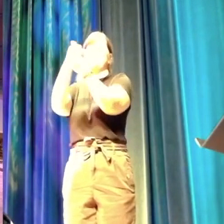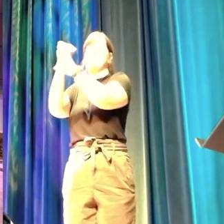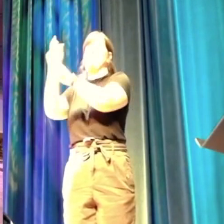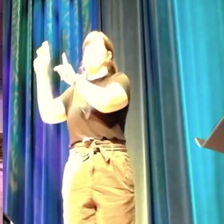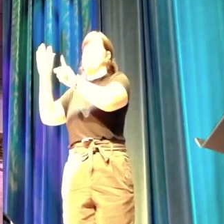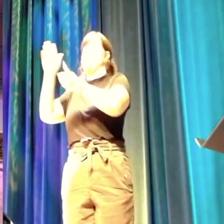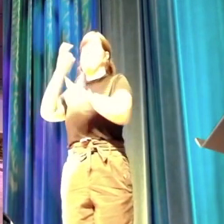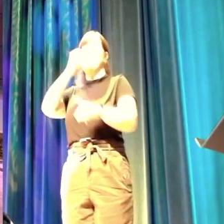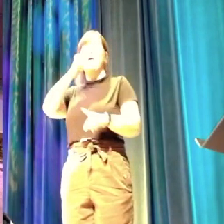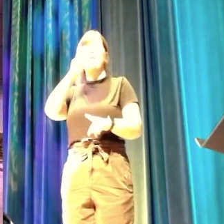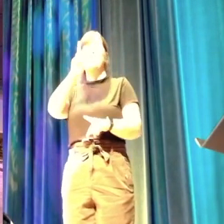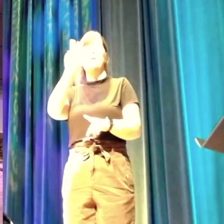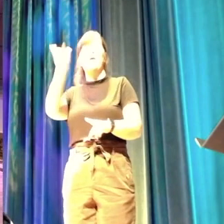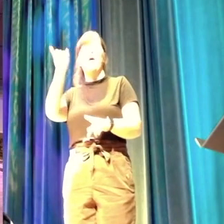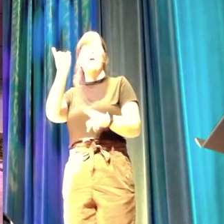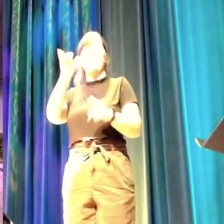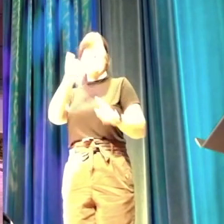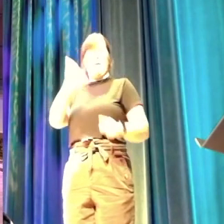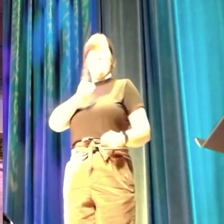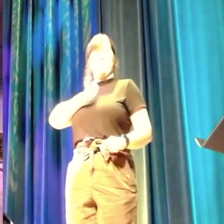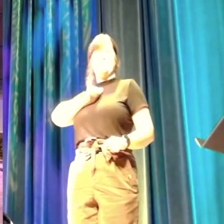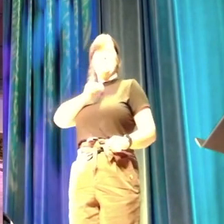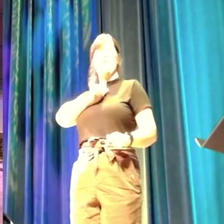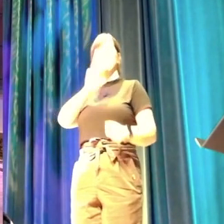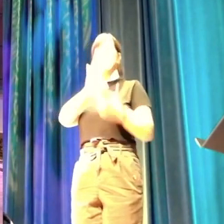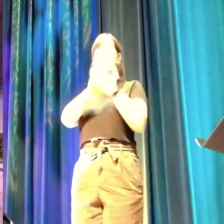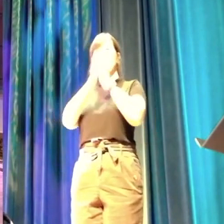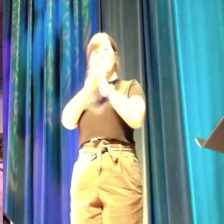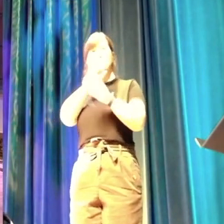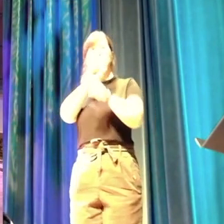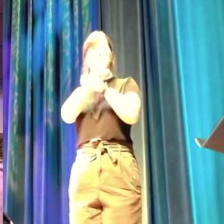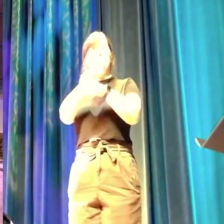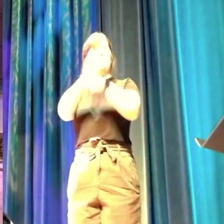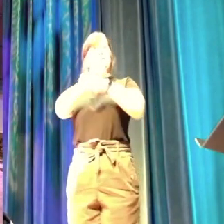myself become gainfully employed.